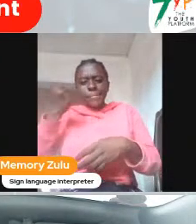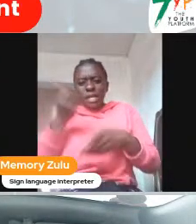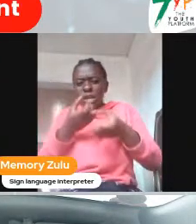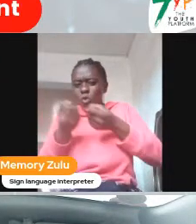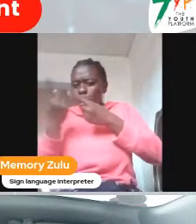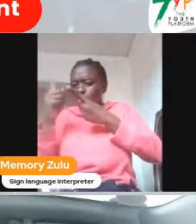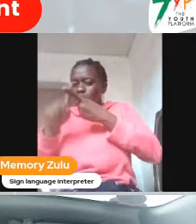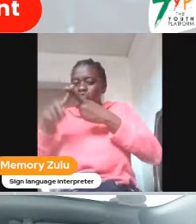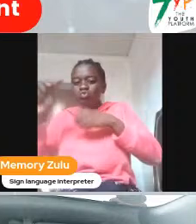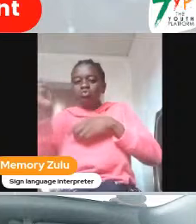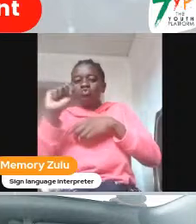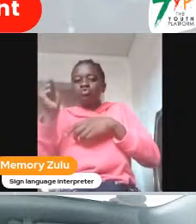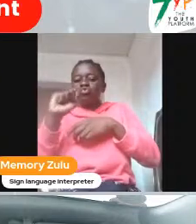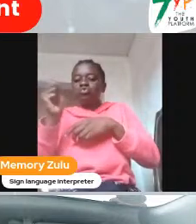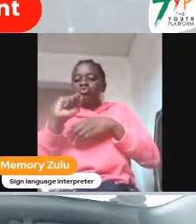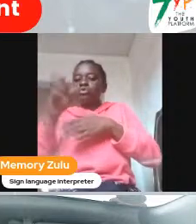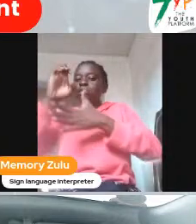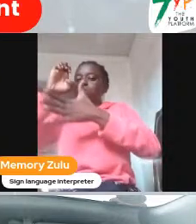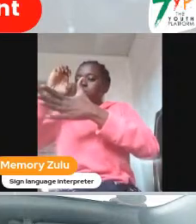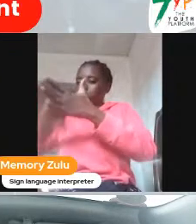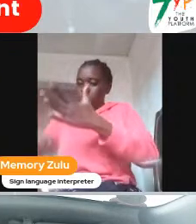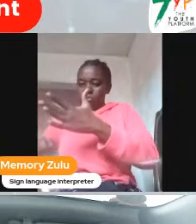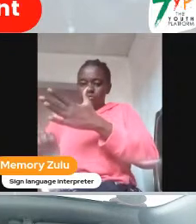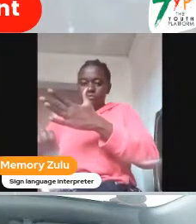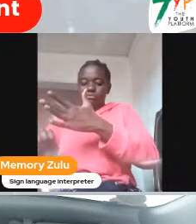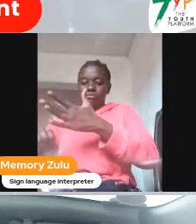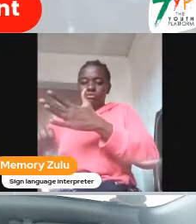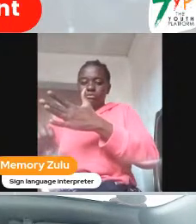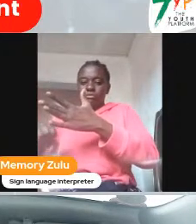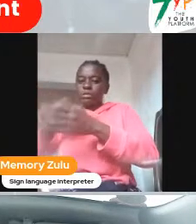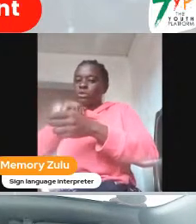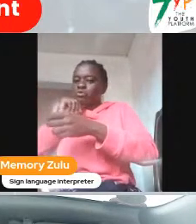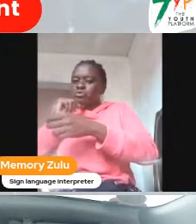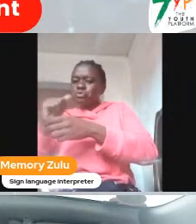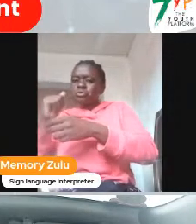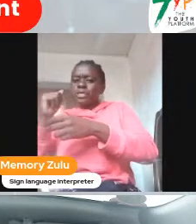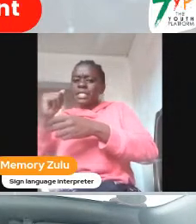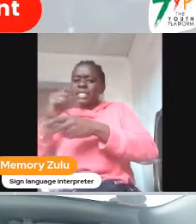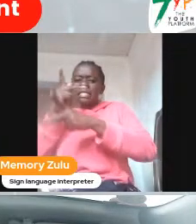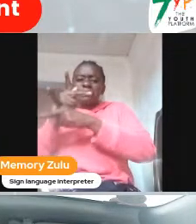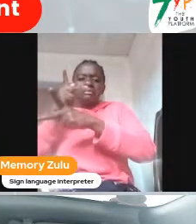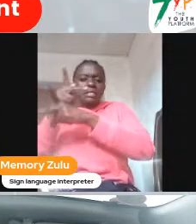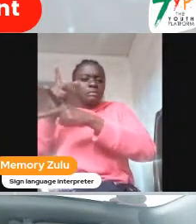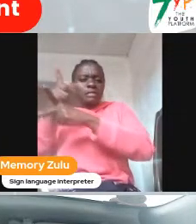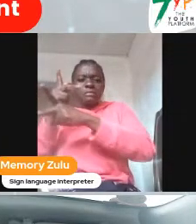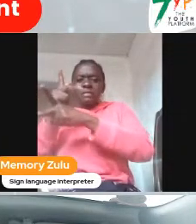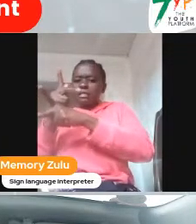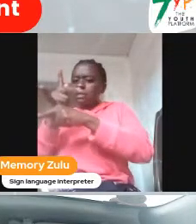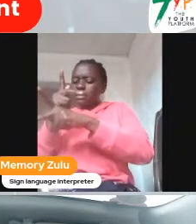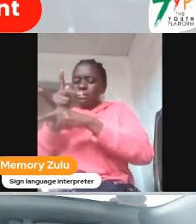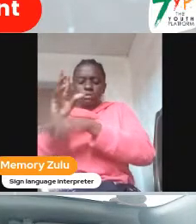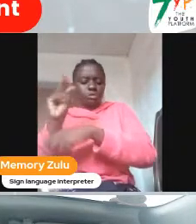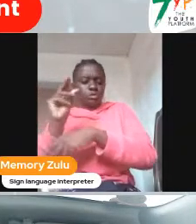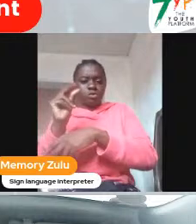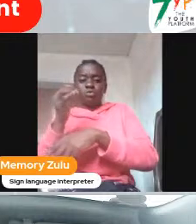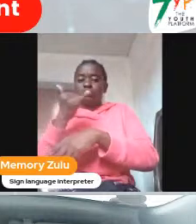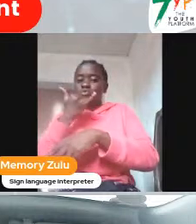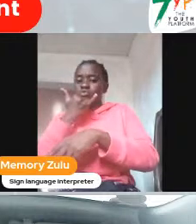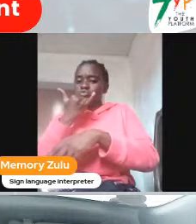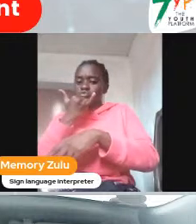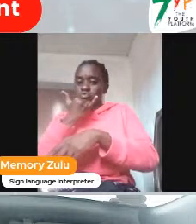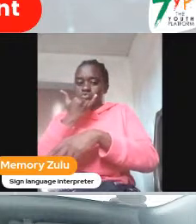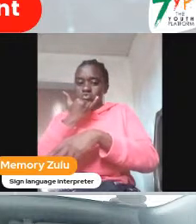contribute to the obstruction in the system, the urinary system. Then at the end of the day, we have the UTI.